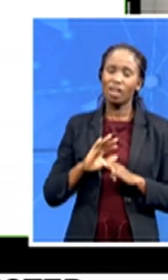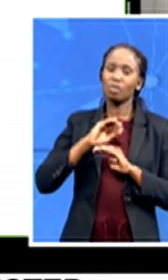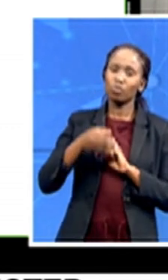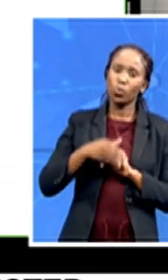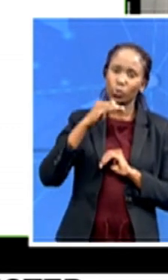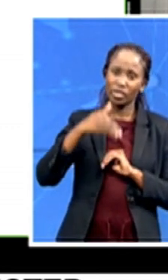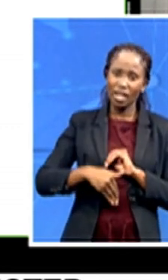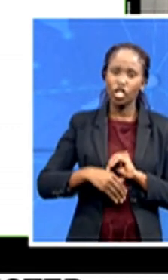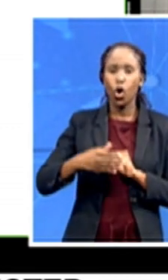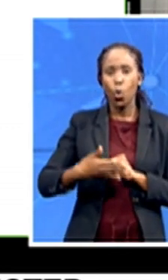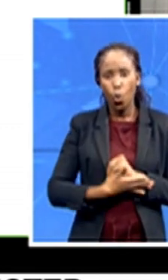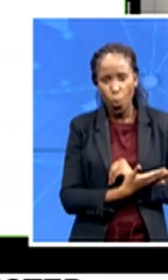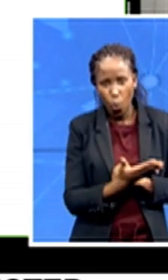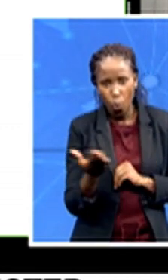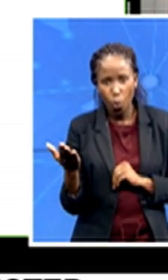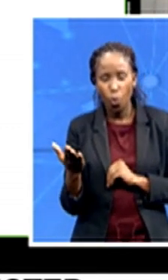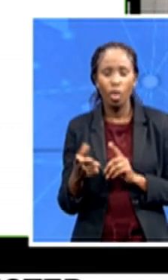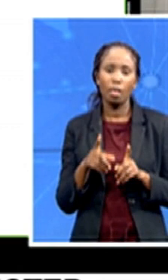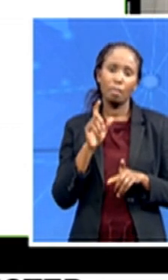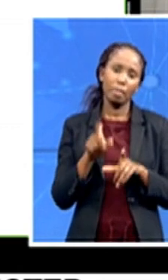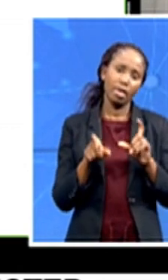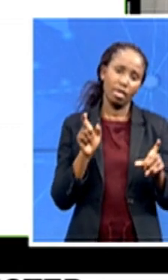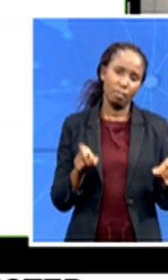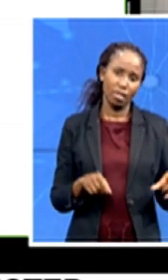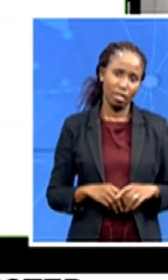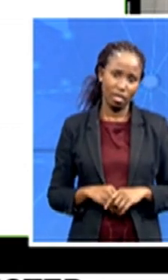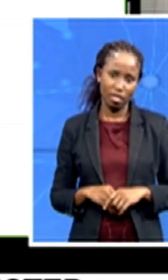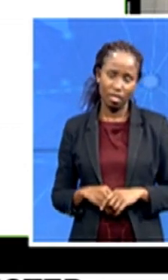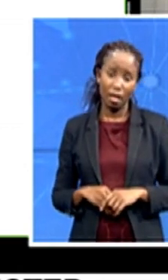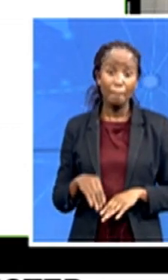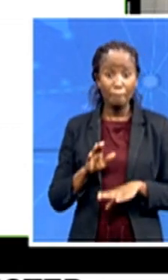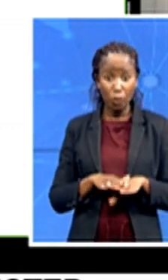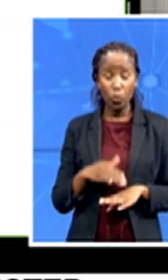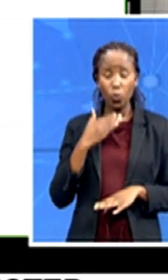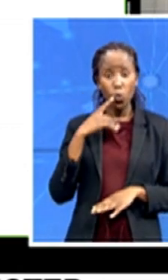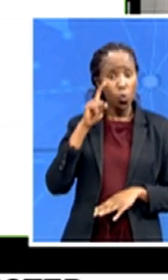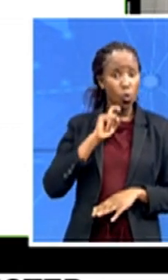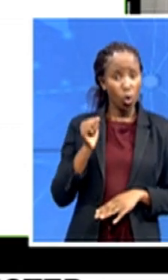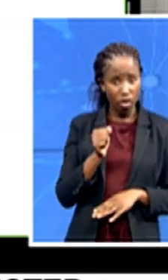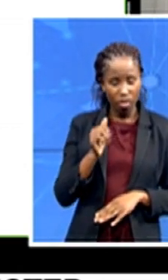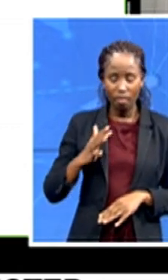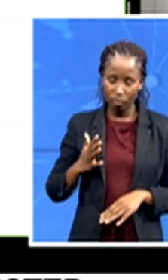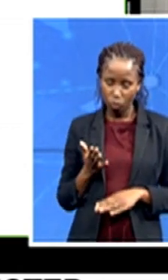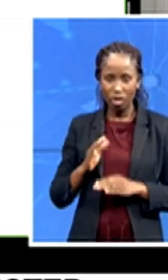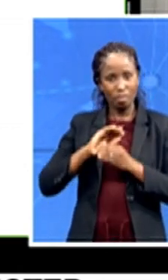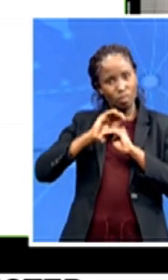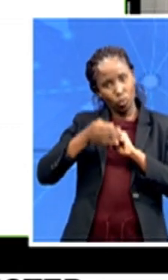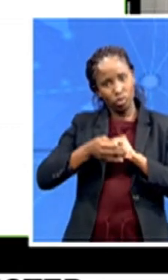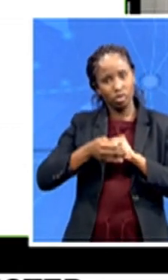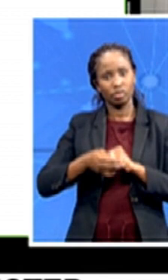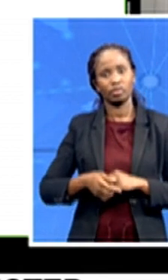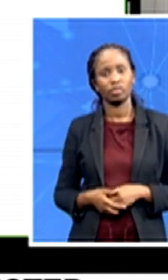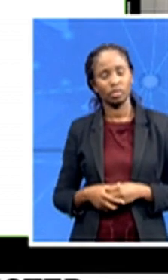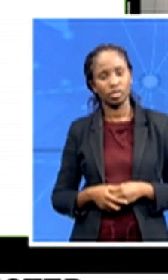the elderly population. But they are at a higher risk of dying, but they are also at a higher risk of dying